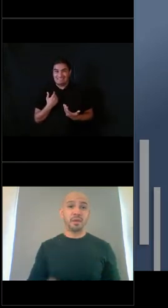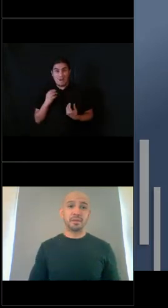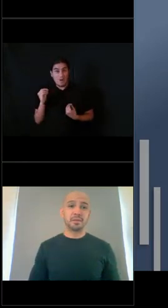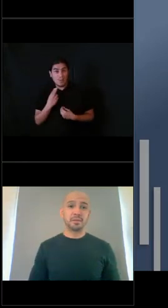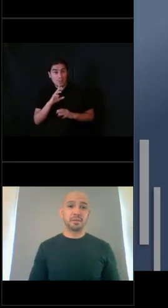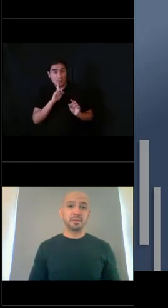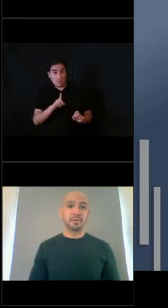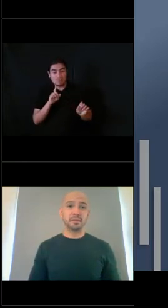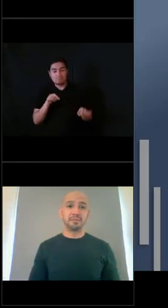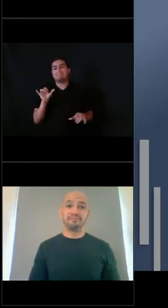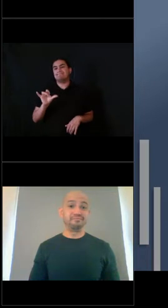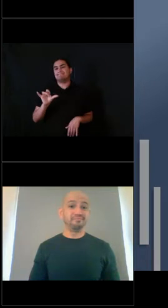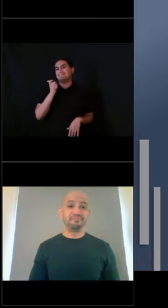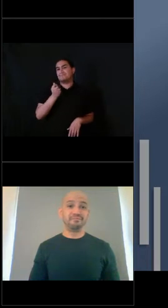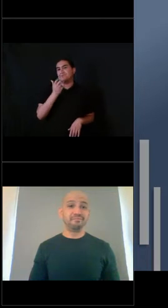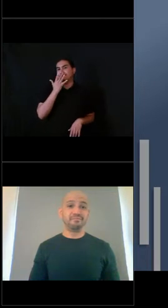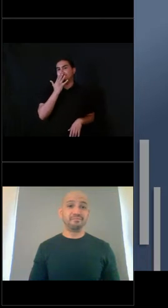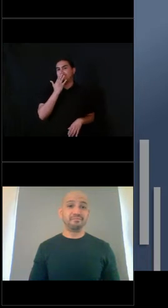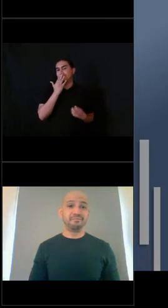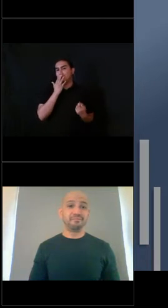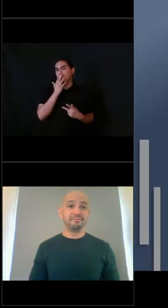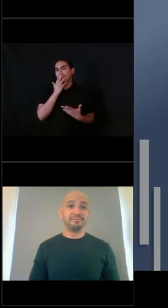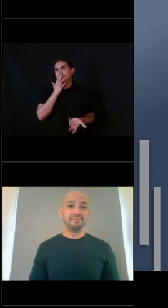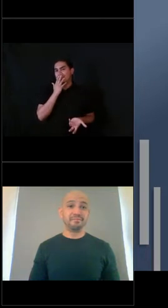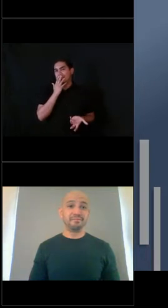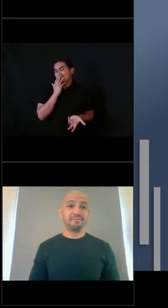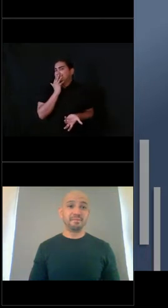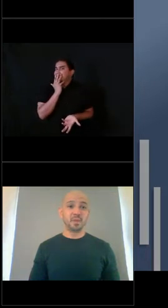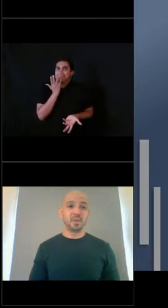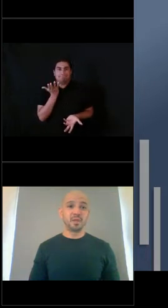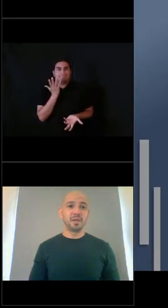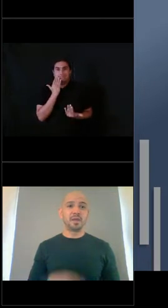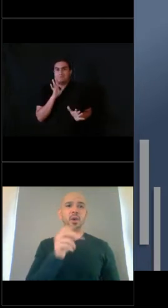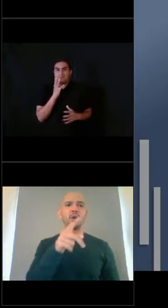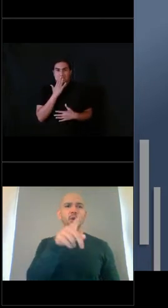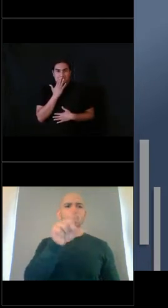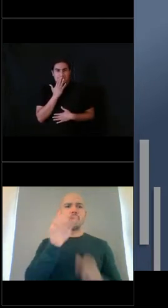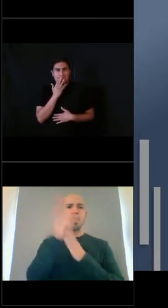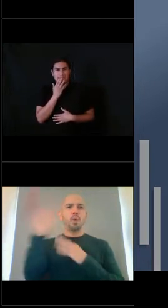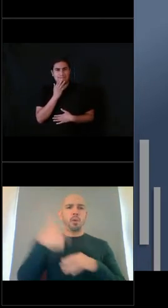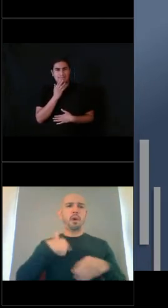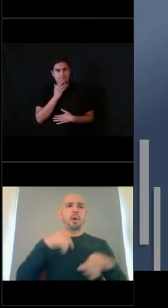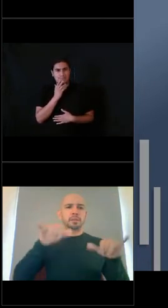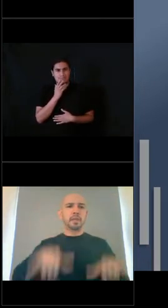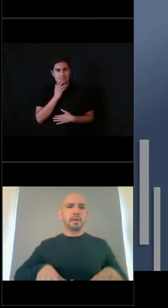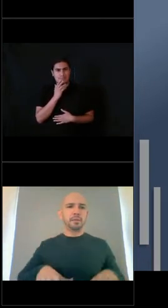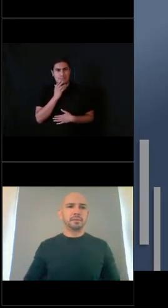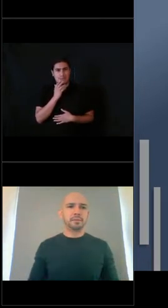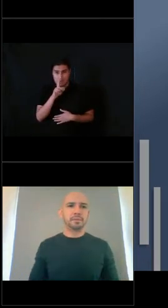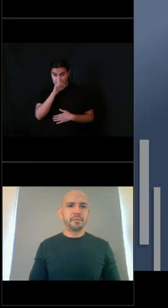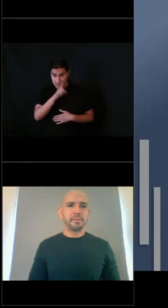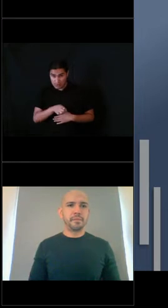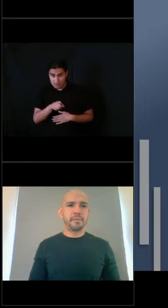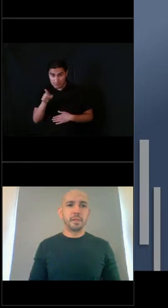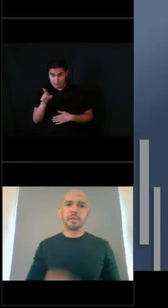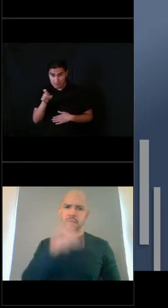associated with carbs new regulations gets into the main energy estimate that the cpuc uses so we're working to do